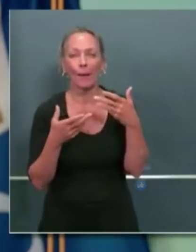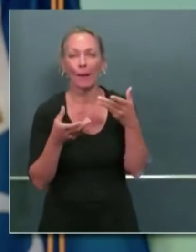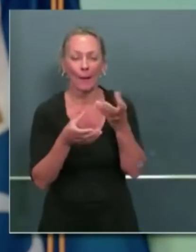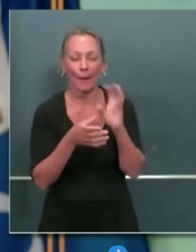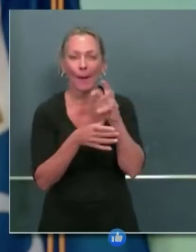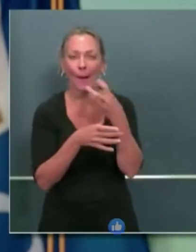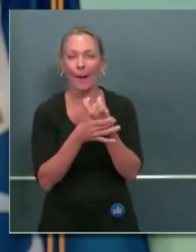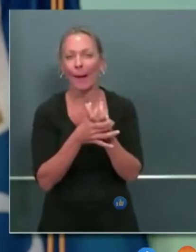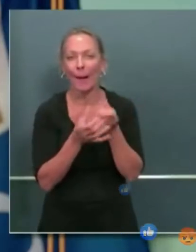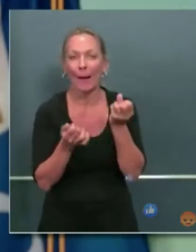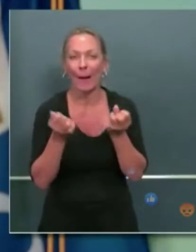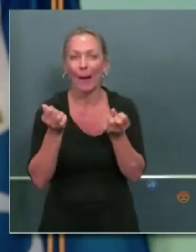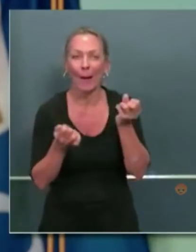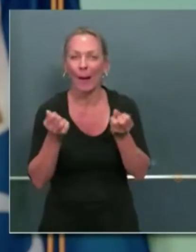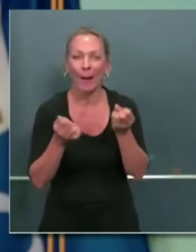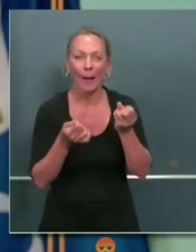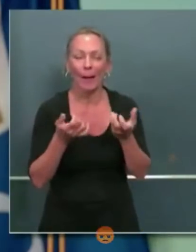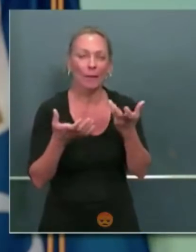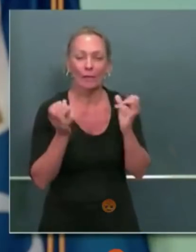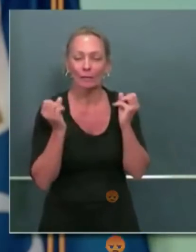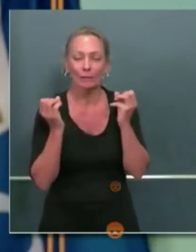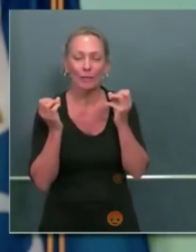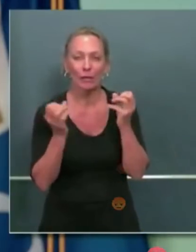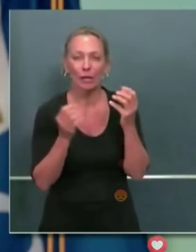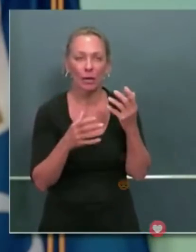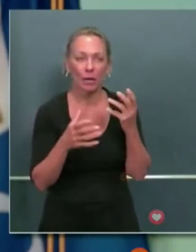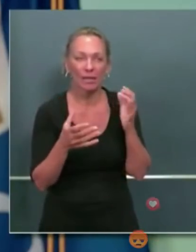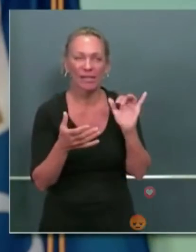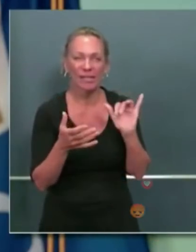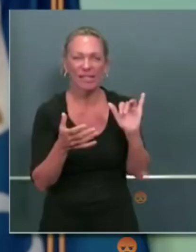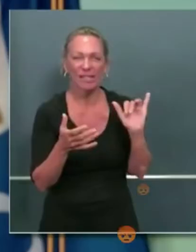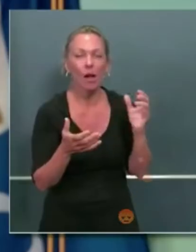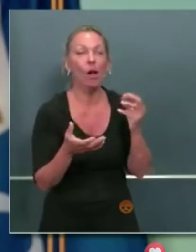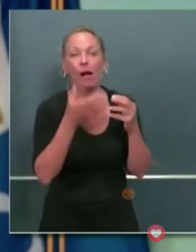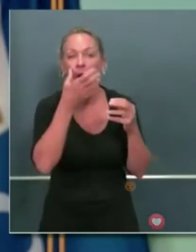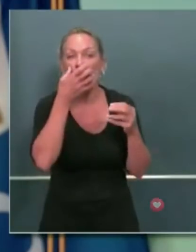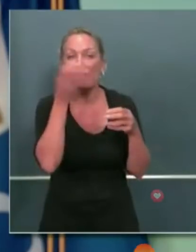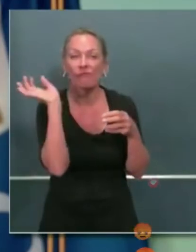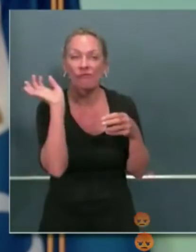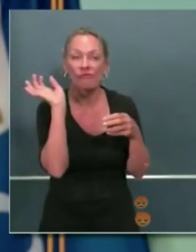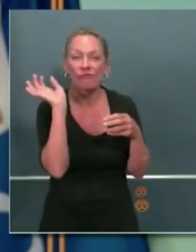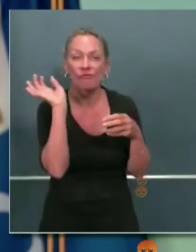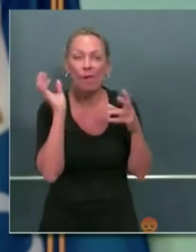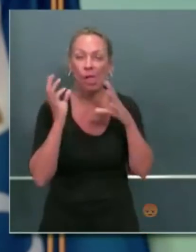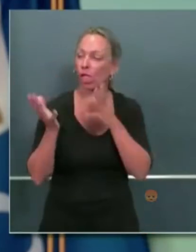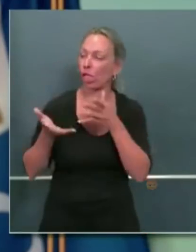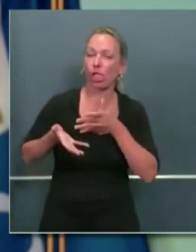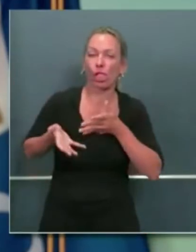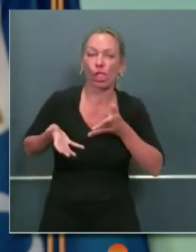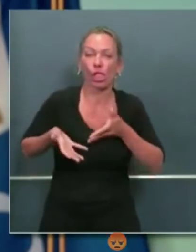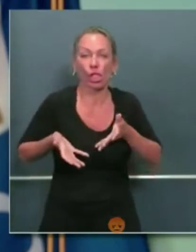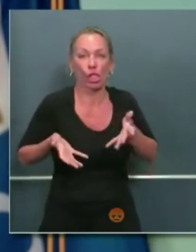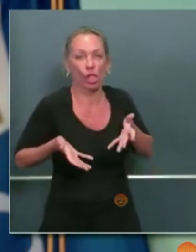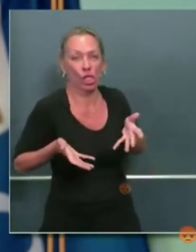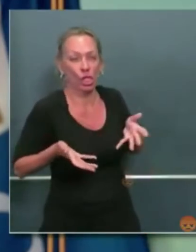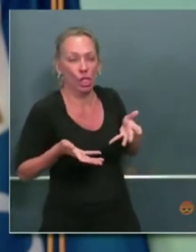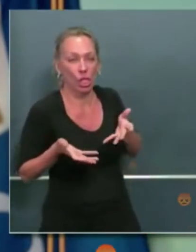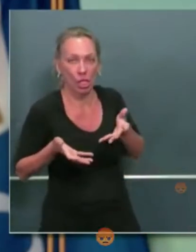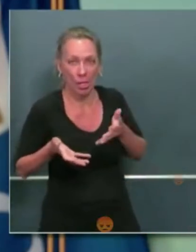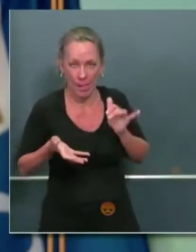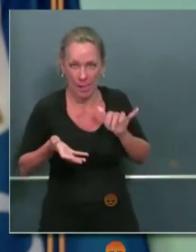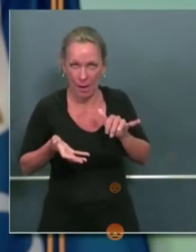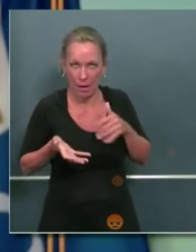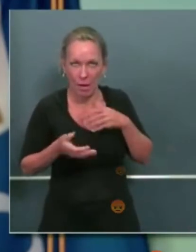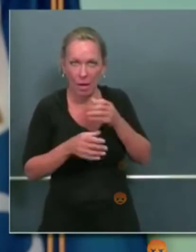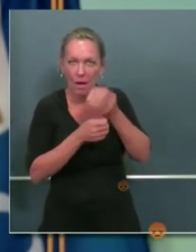nhiễm nơi mà cousins lây get a nhiễm little nhiều nhất closer, the là kids are những jumping cái on buổi top of họp you, mặt gia đình. and Bây giờ đây thì mọi Susie's người now đã bớt pulling you off, là and then cảnh makes a giác, cho